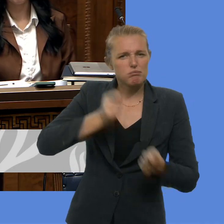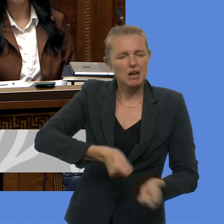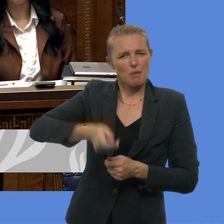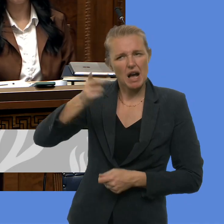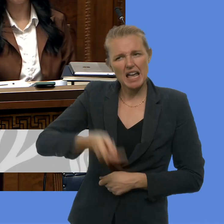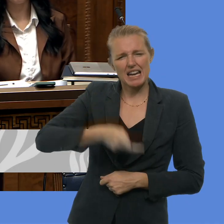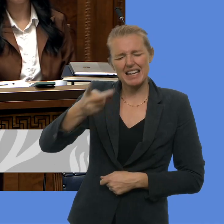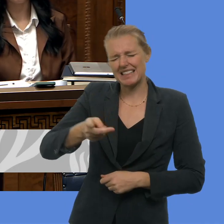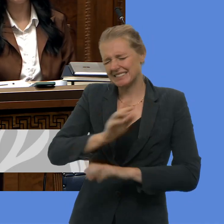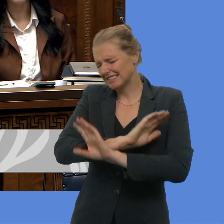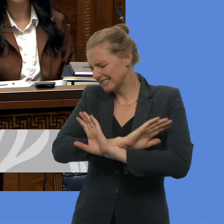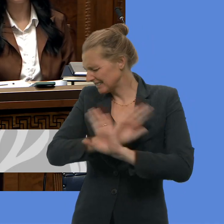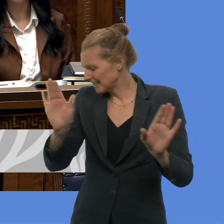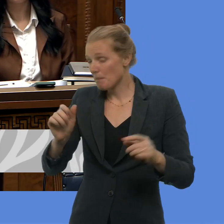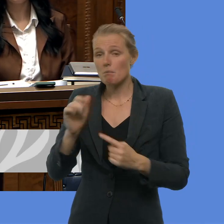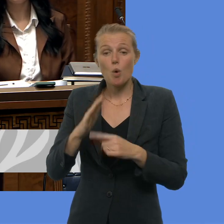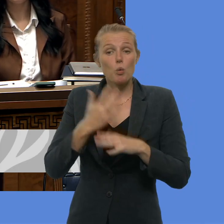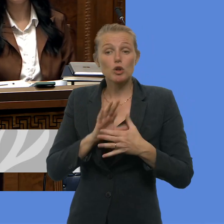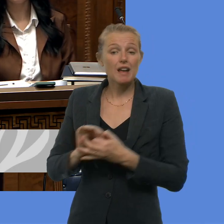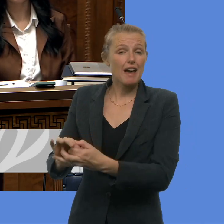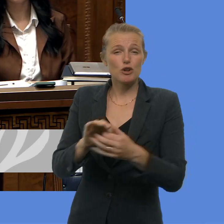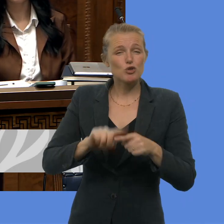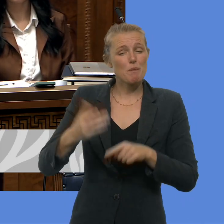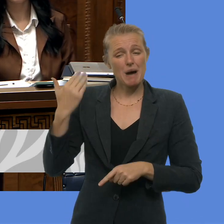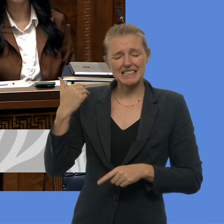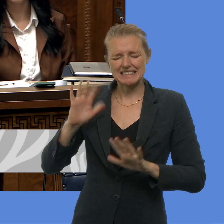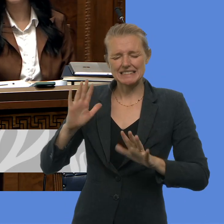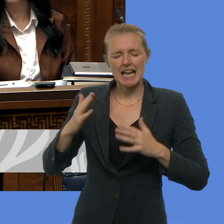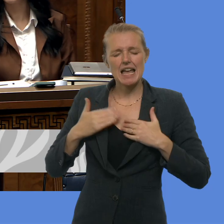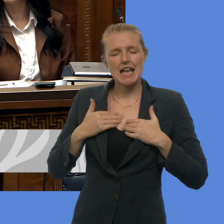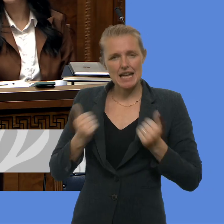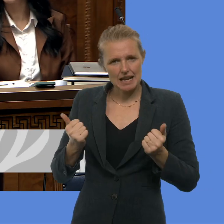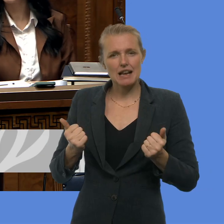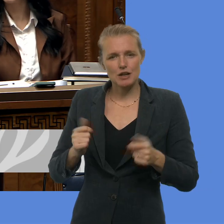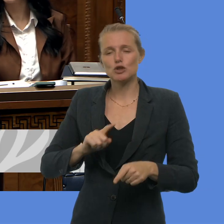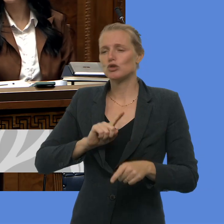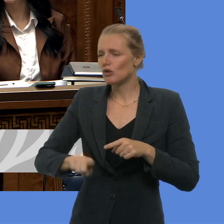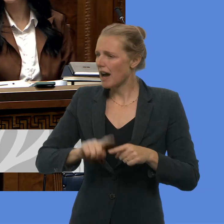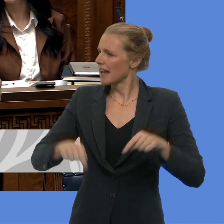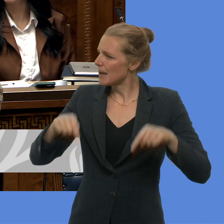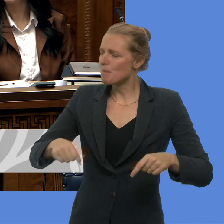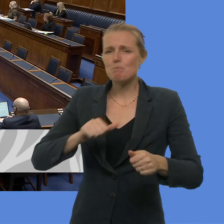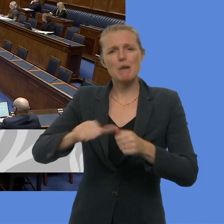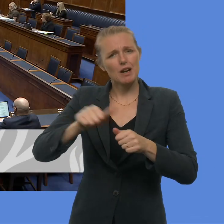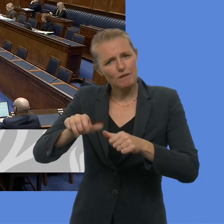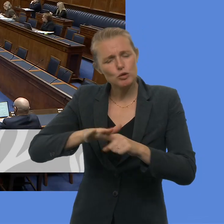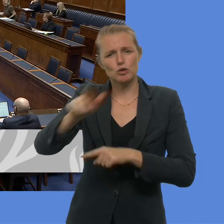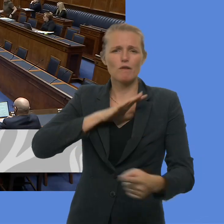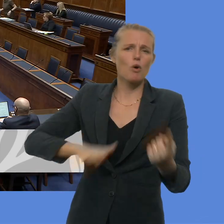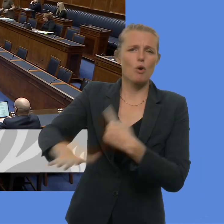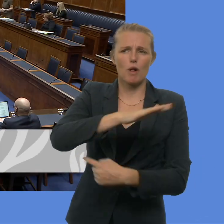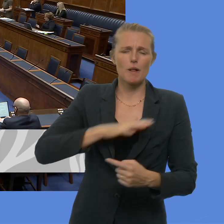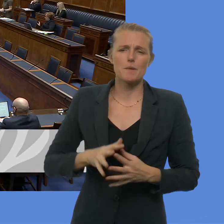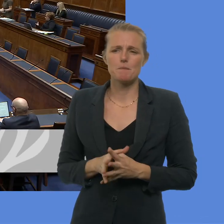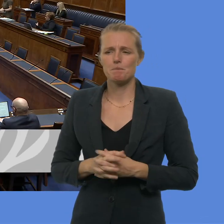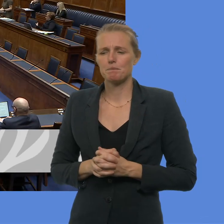We'd be much better working together in this chamber to try to heal the wounds of the past and actually build a brighter and better future. Cameron.